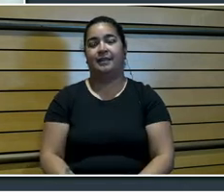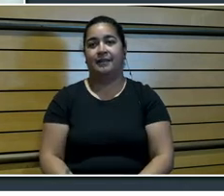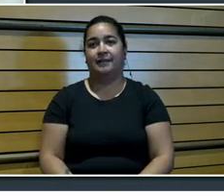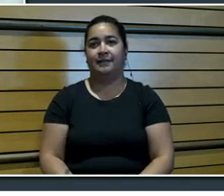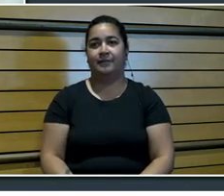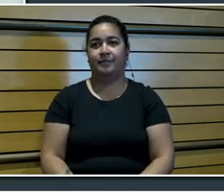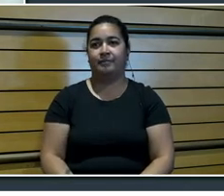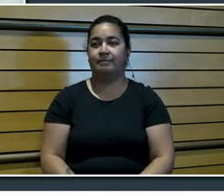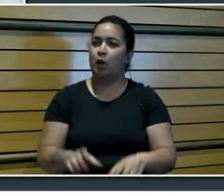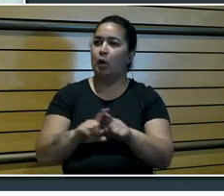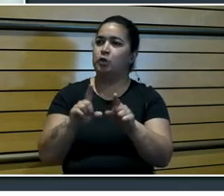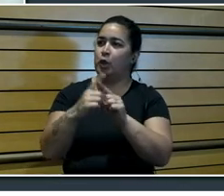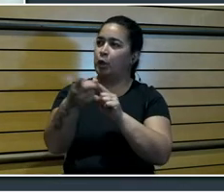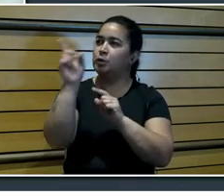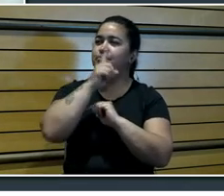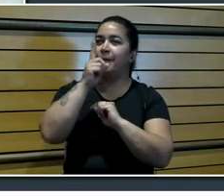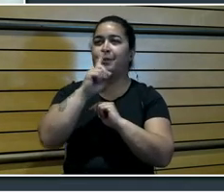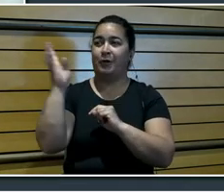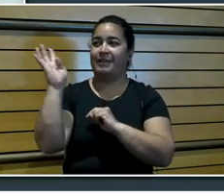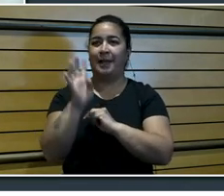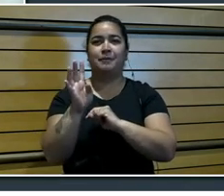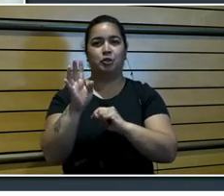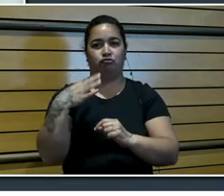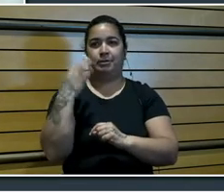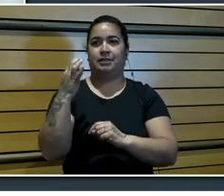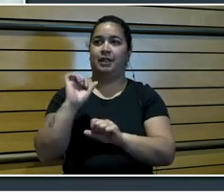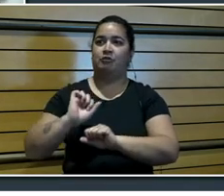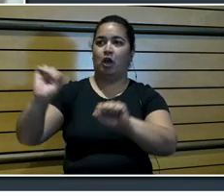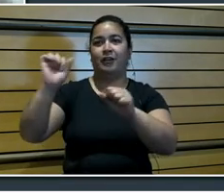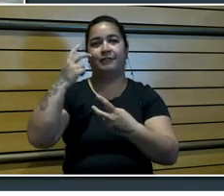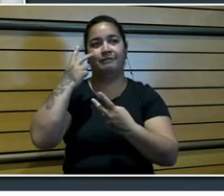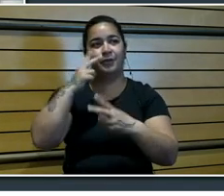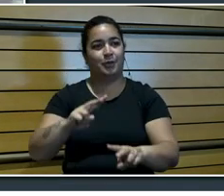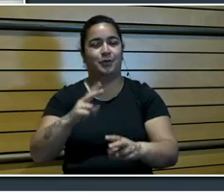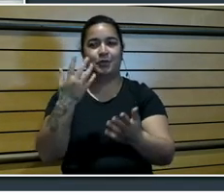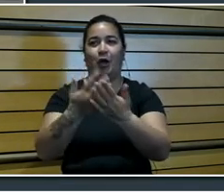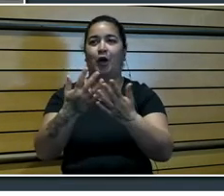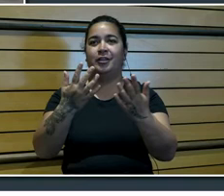come to represent their views and speak on this issue. Kia ora. Kia